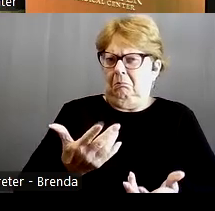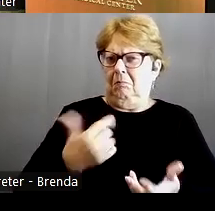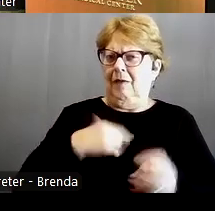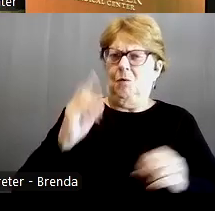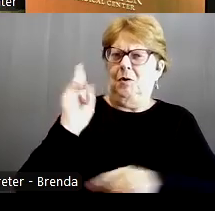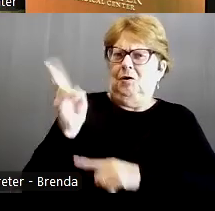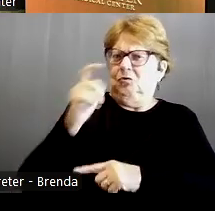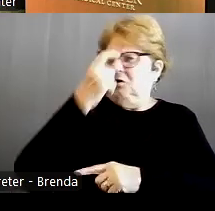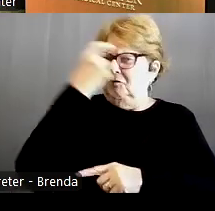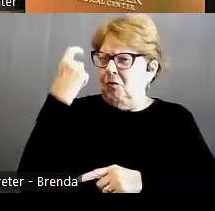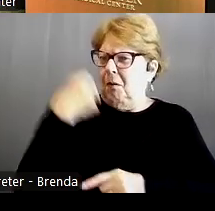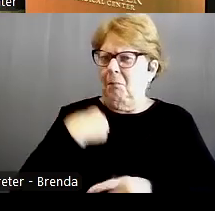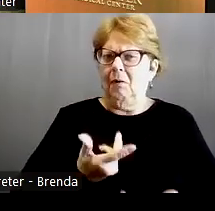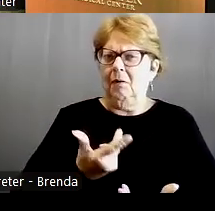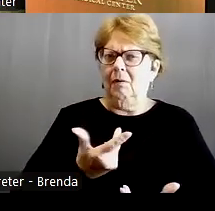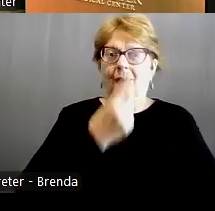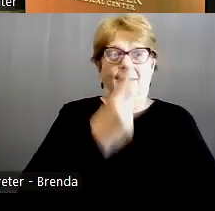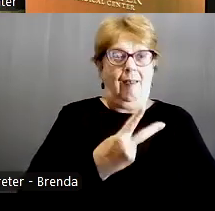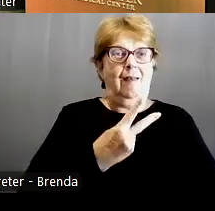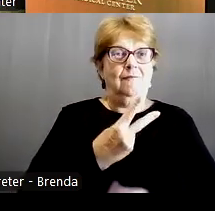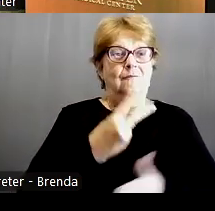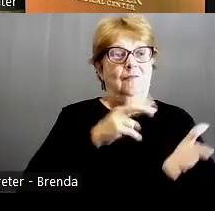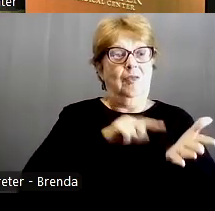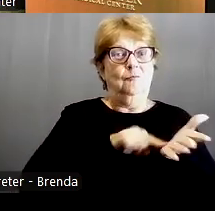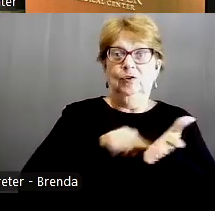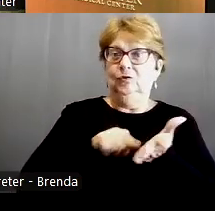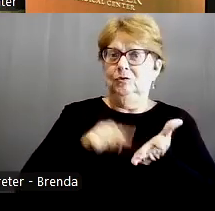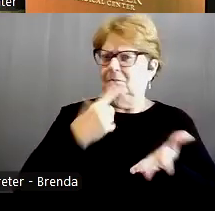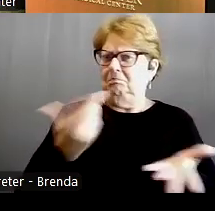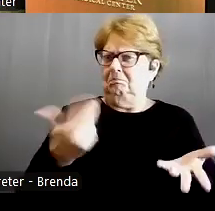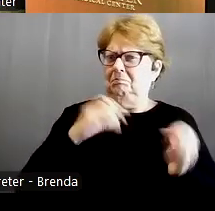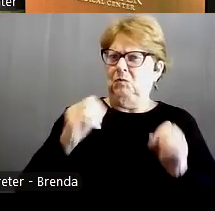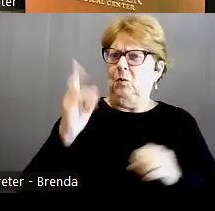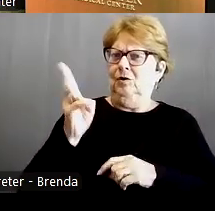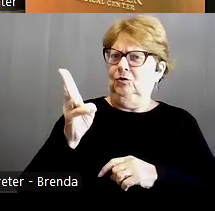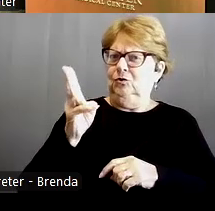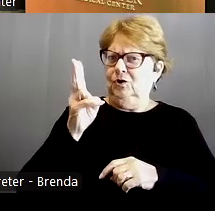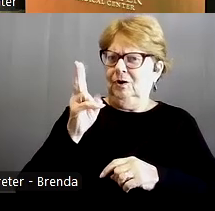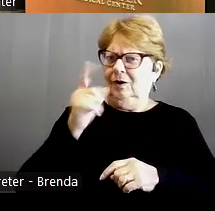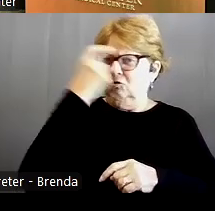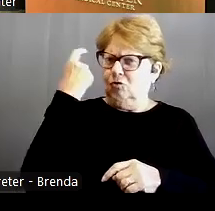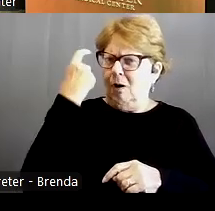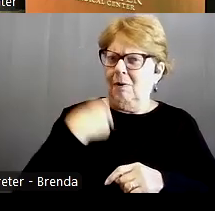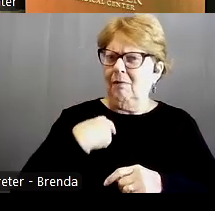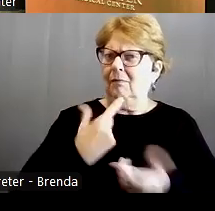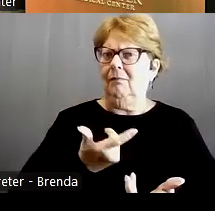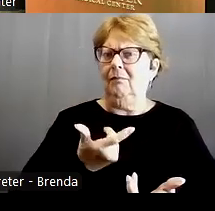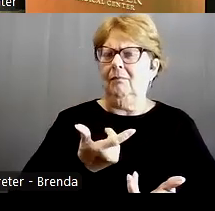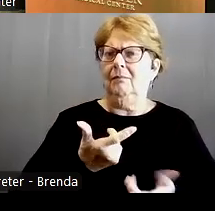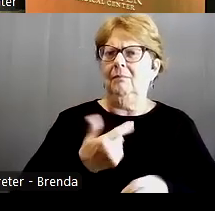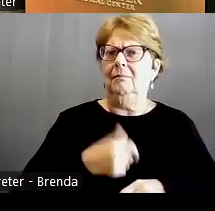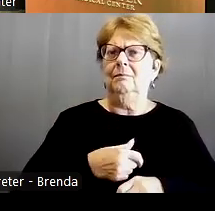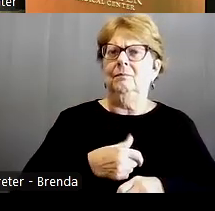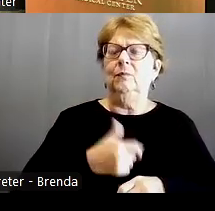and at least half of them, research suggests, don't have a history of trauma. I hasten to add. Well, it varies